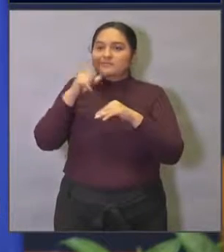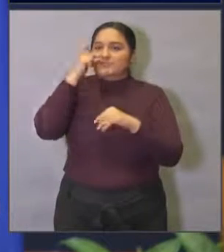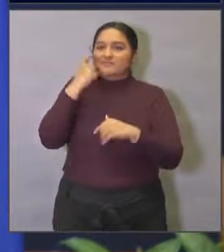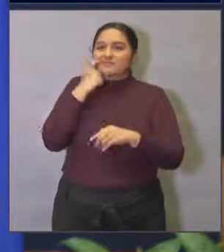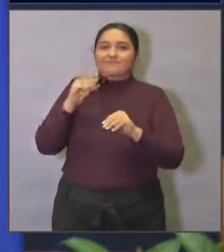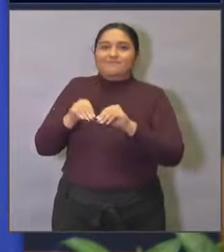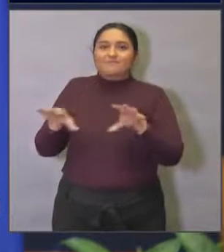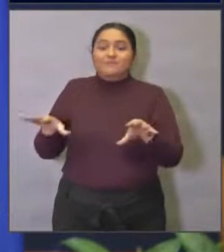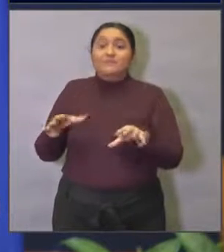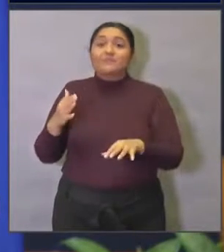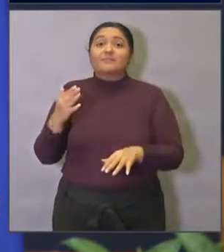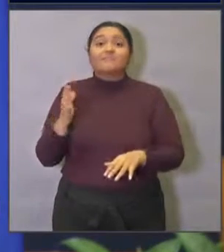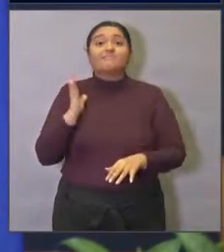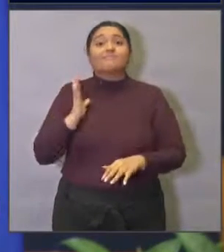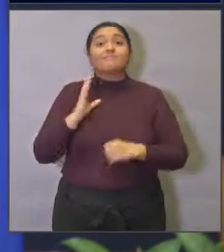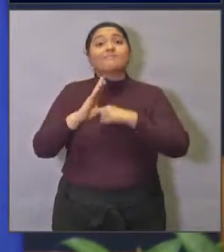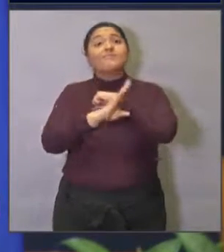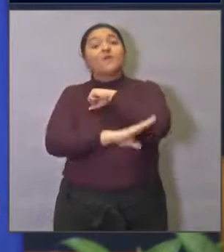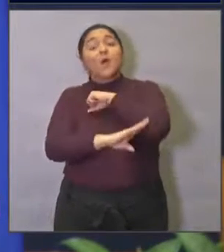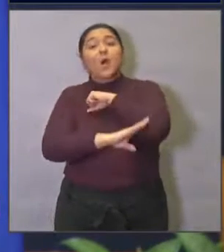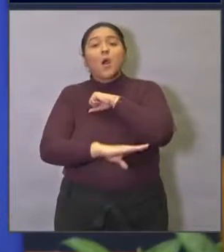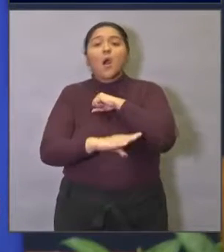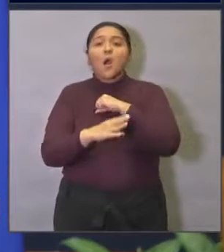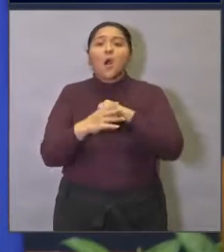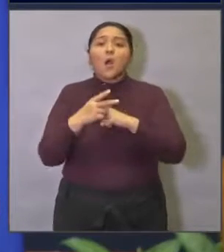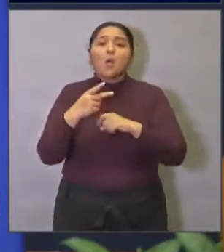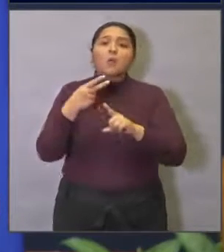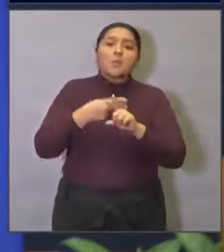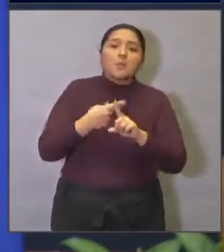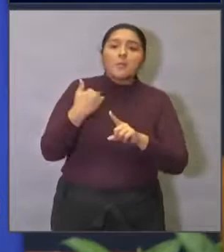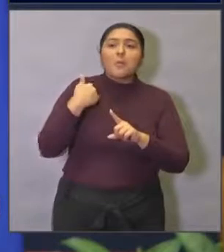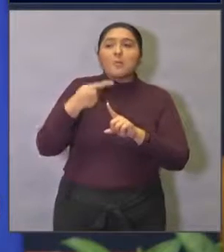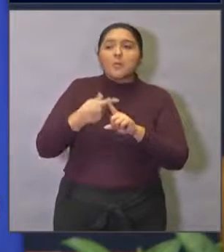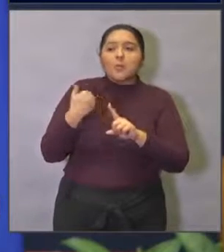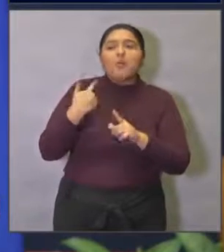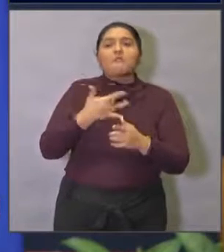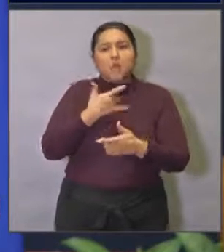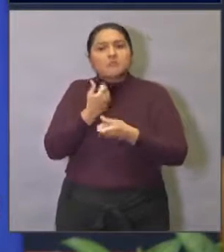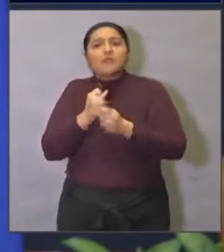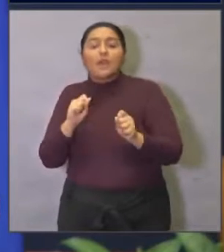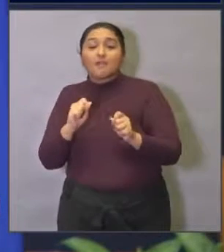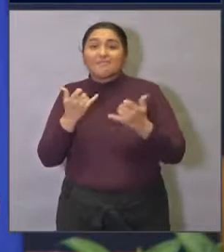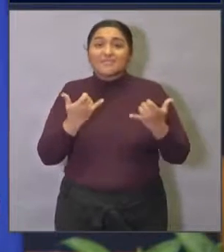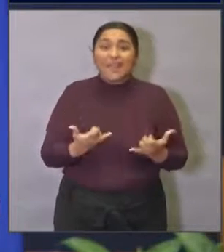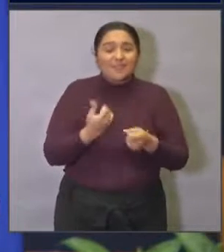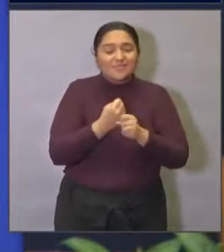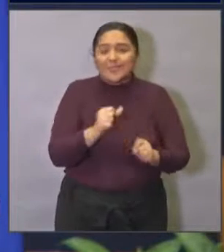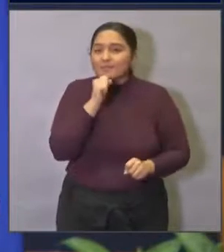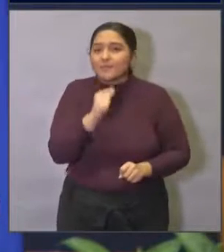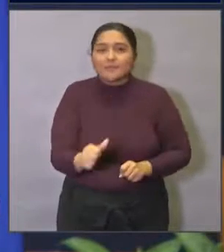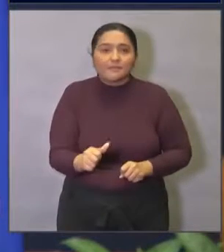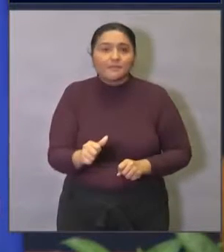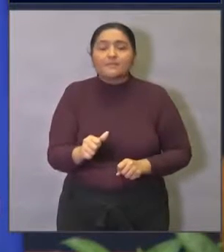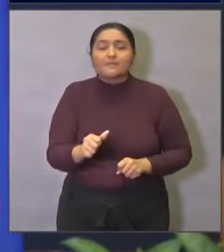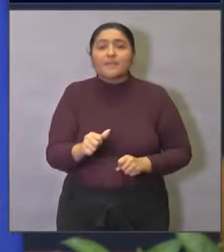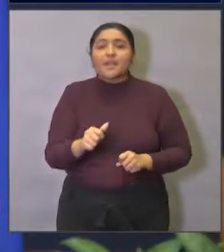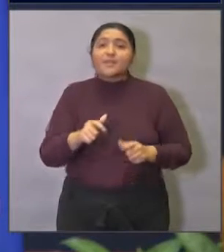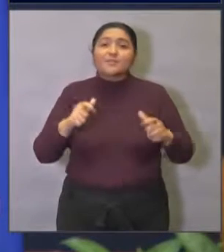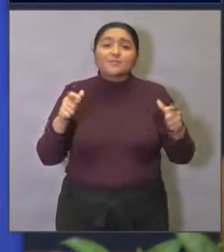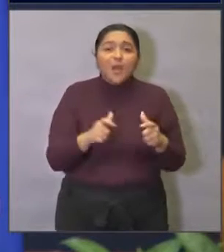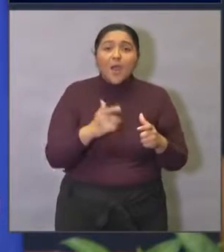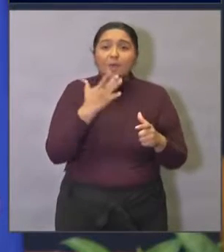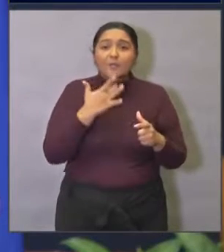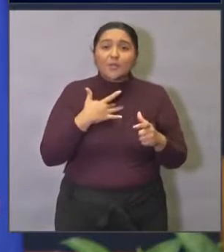were safe in the fall or that were safe even 2 months ago or 1 month ago are not safe today. Having just a very small